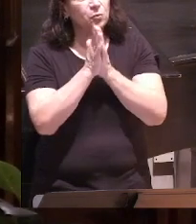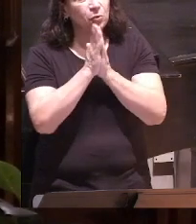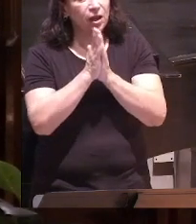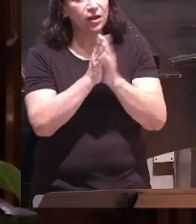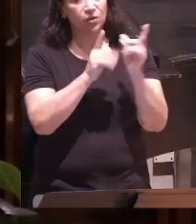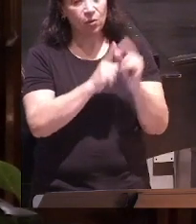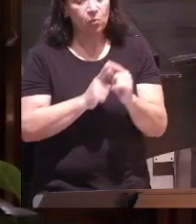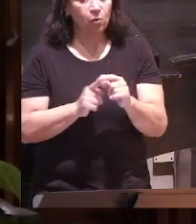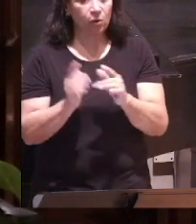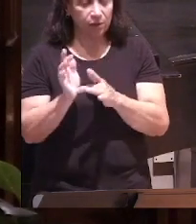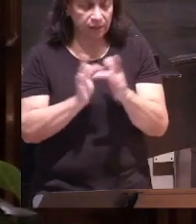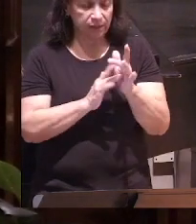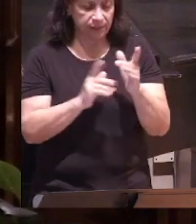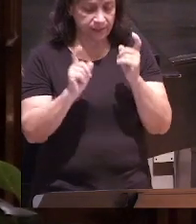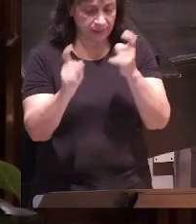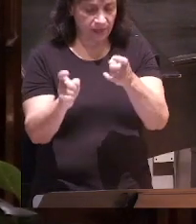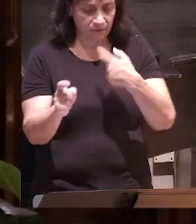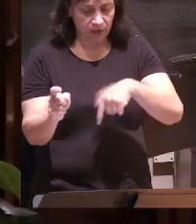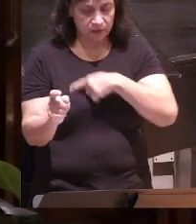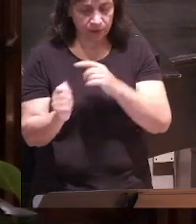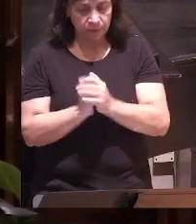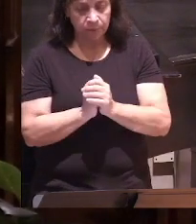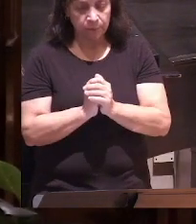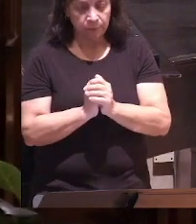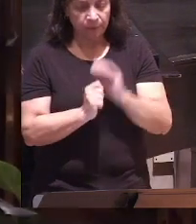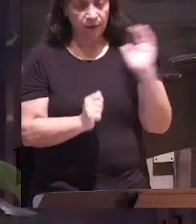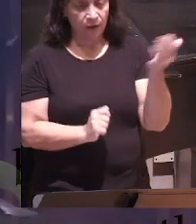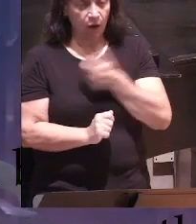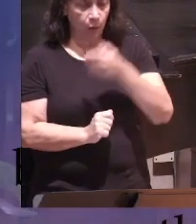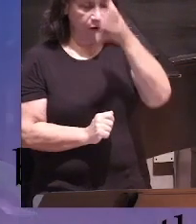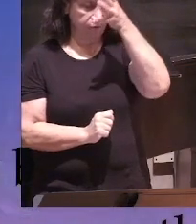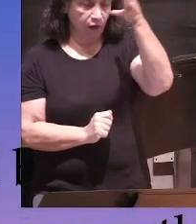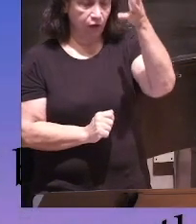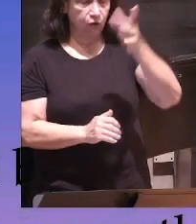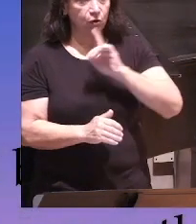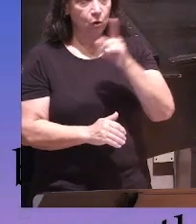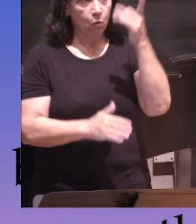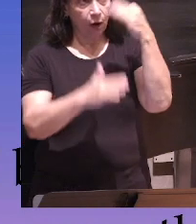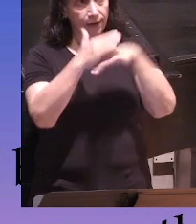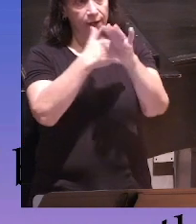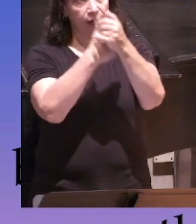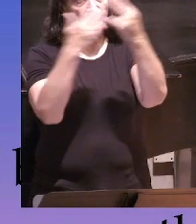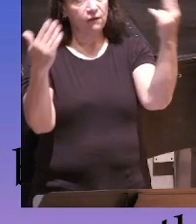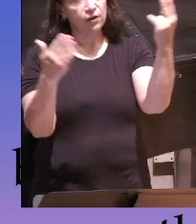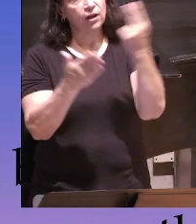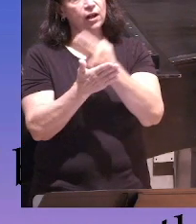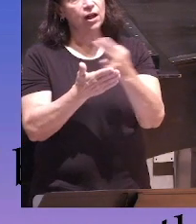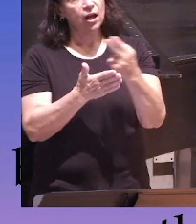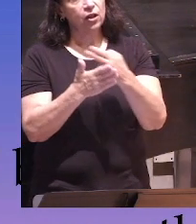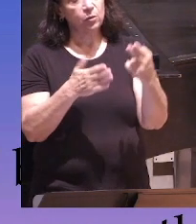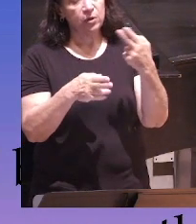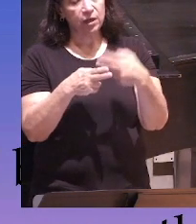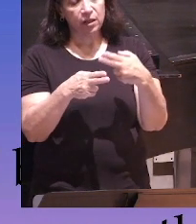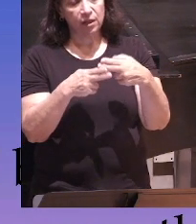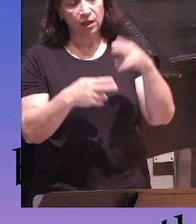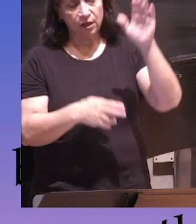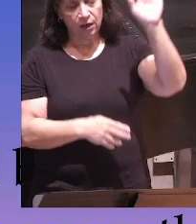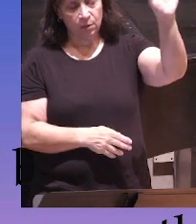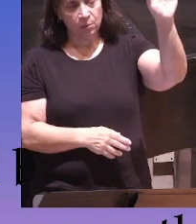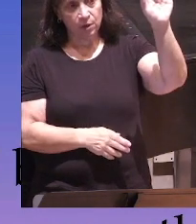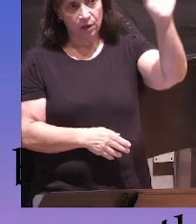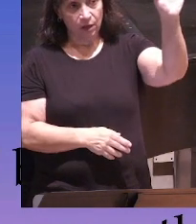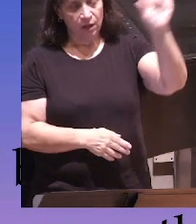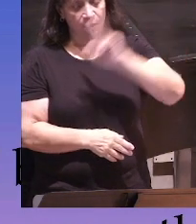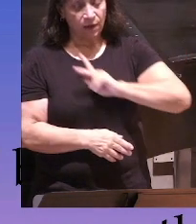the words that he gave us. Our Father, who art in heaven, hallowed be thy